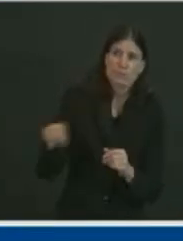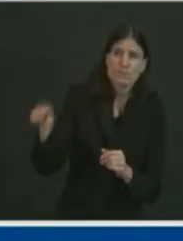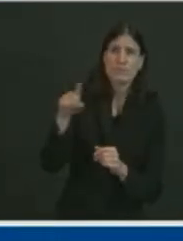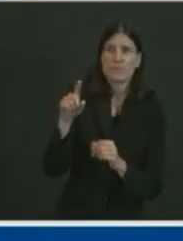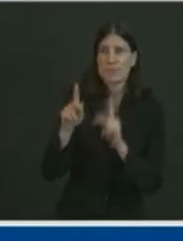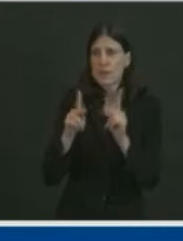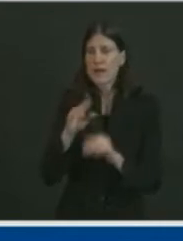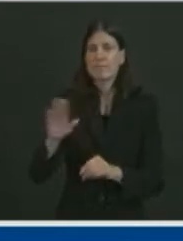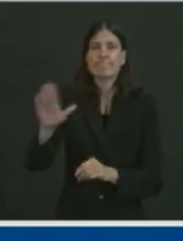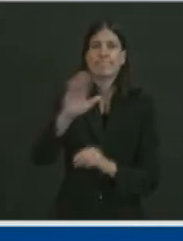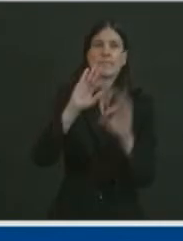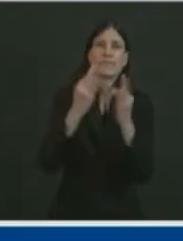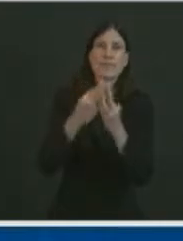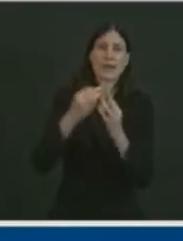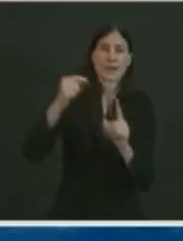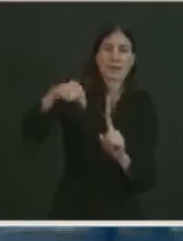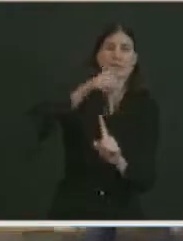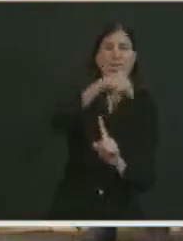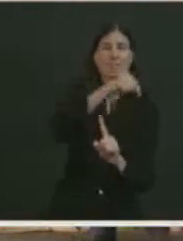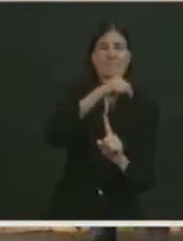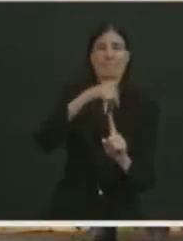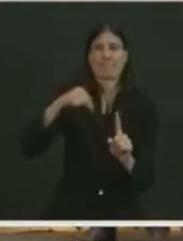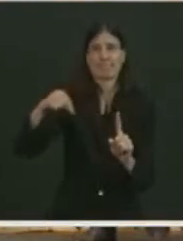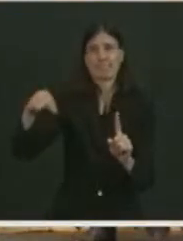Islanders whom we have lost.